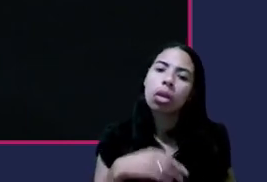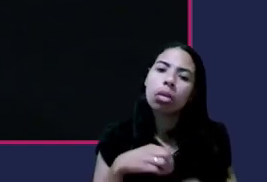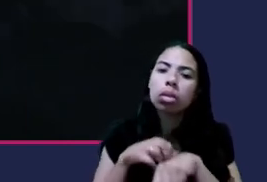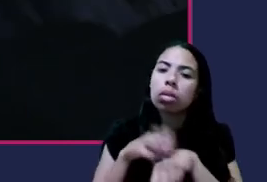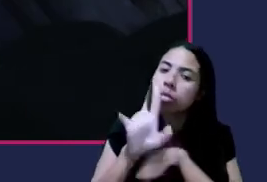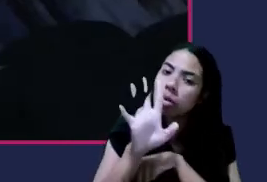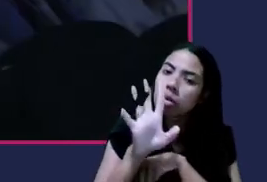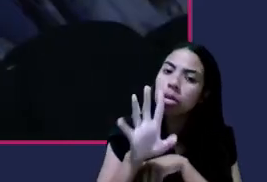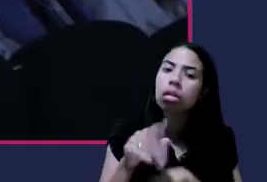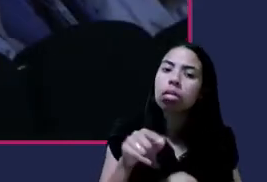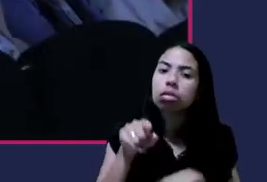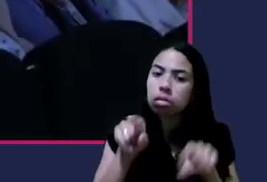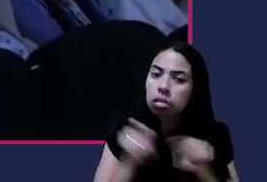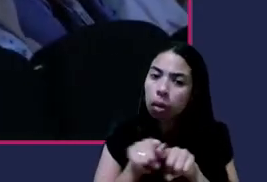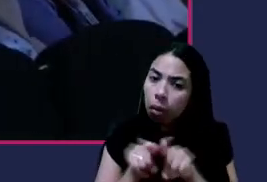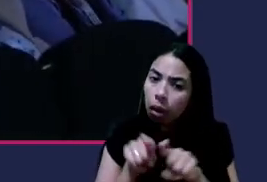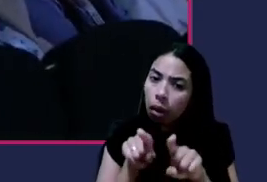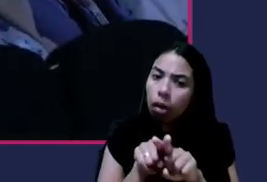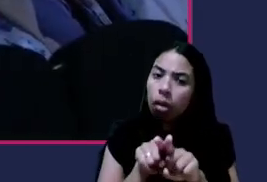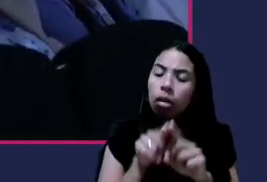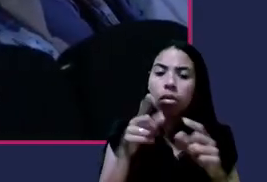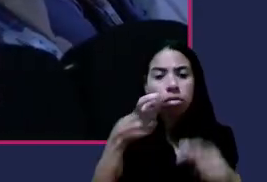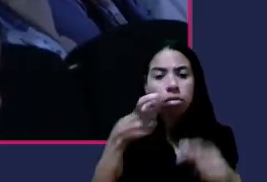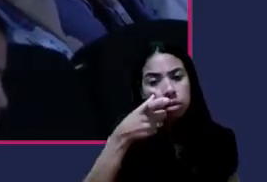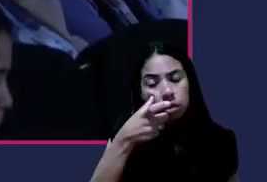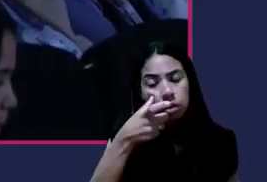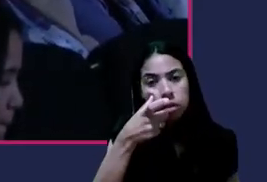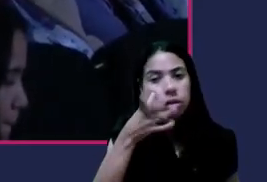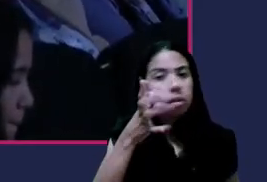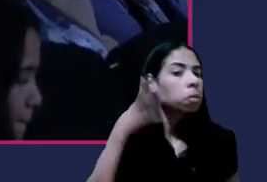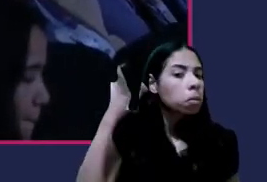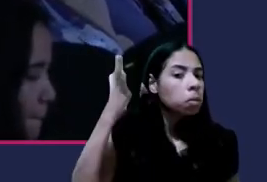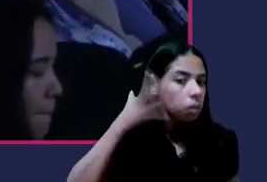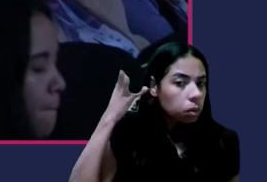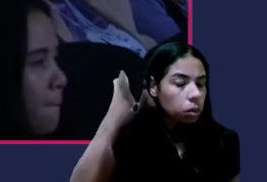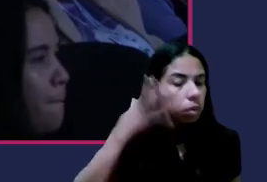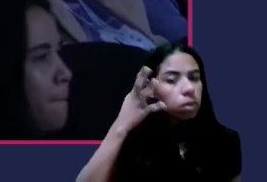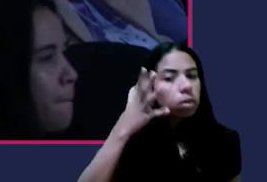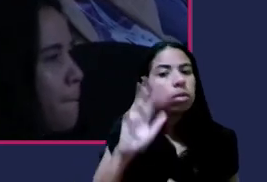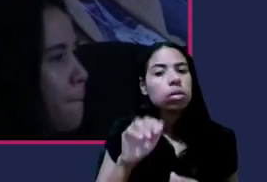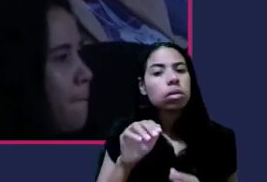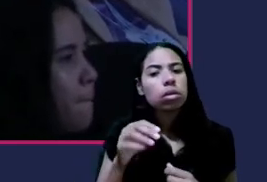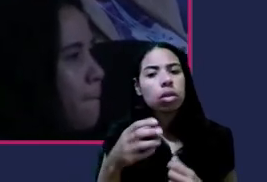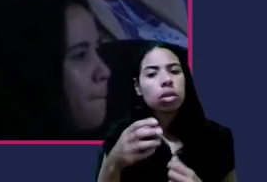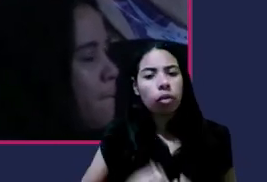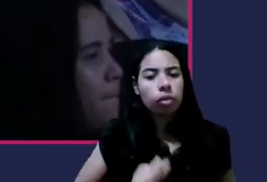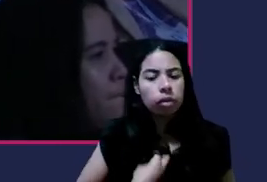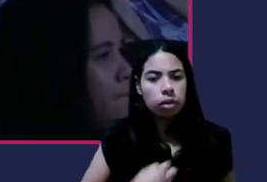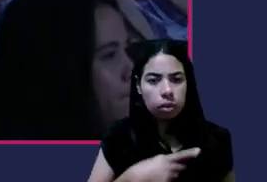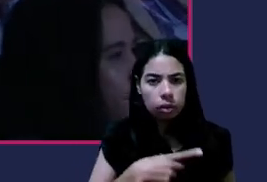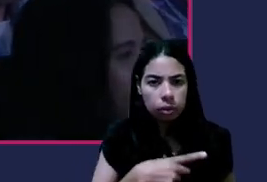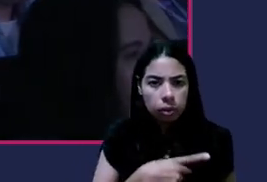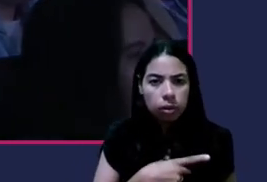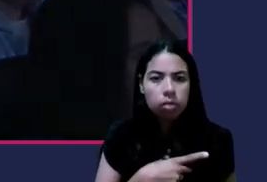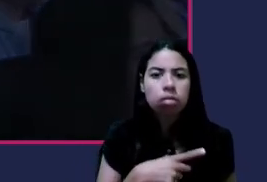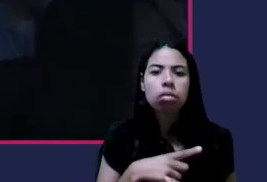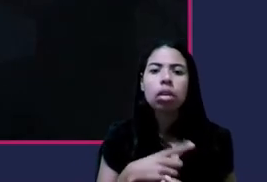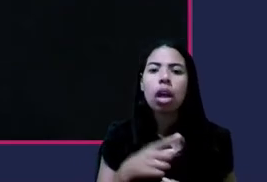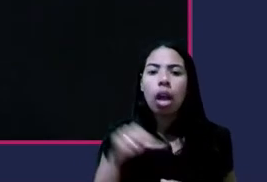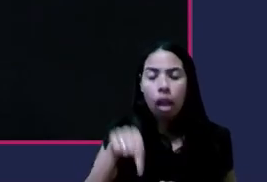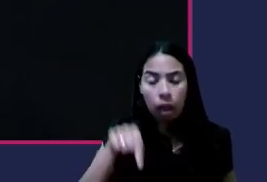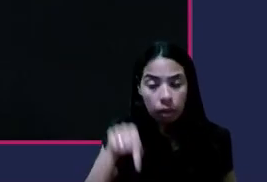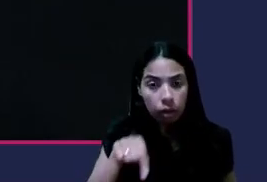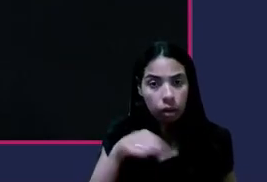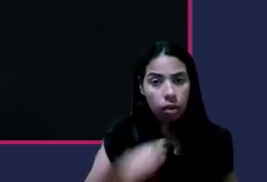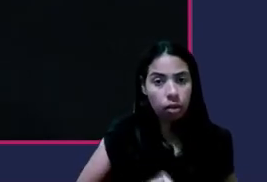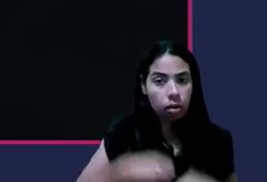include more aspects in the bill. And I would encourage you, if you're watching this lecture,